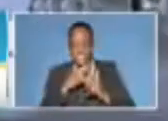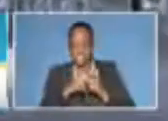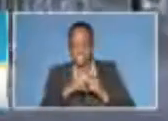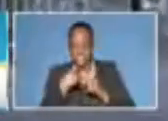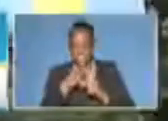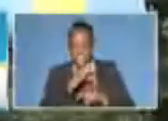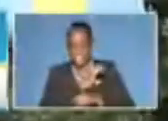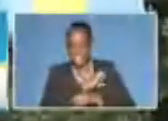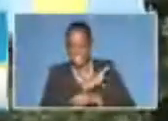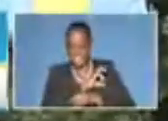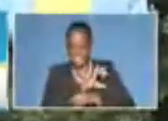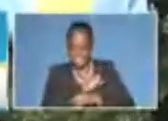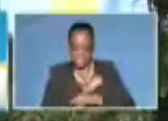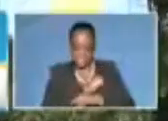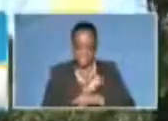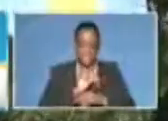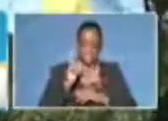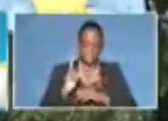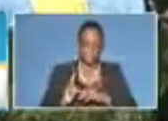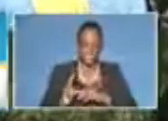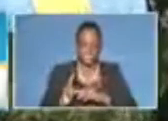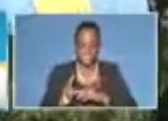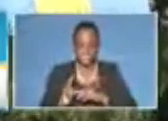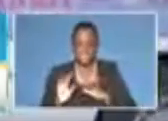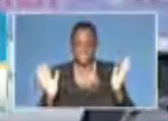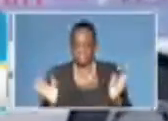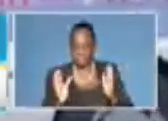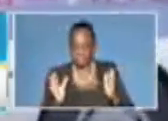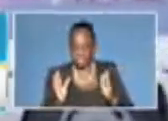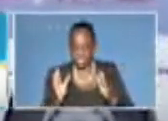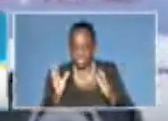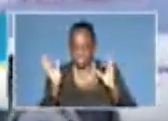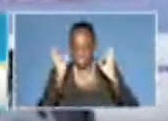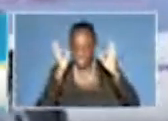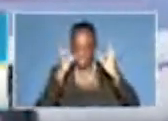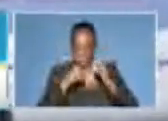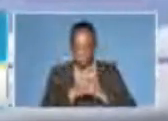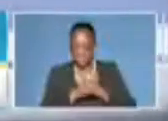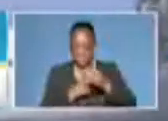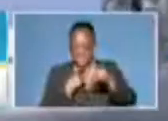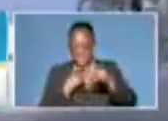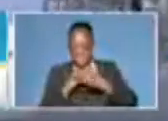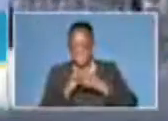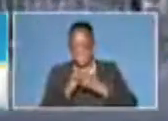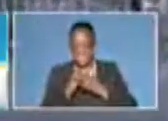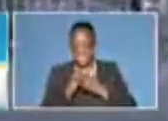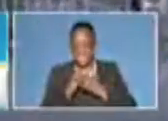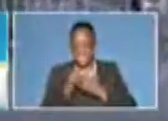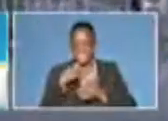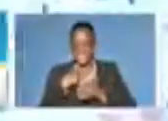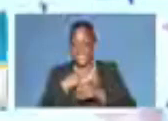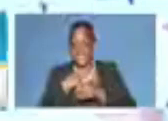Cashimo Ellis, the creative force behind the festival's branding. Well, I was given the task to create an entrance for Goombay,